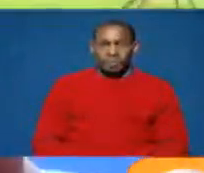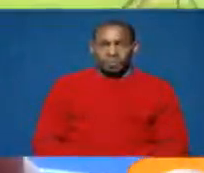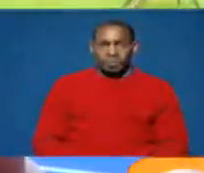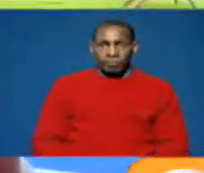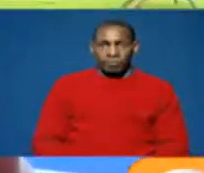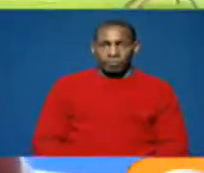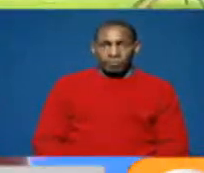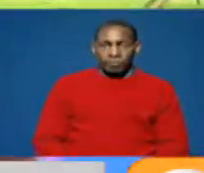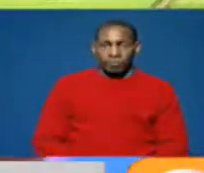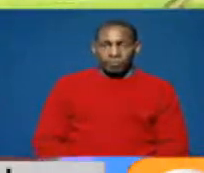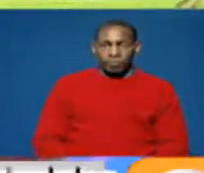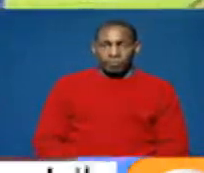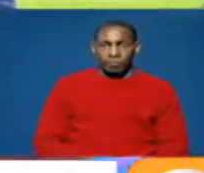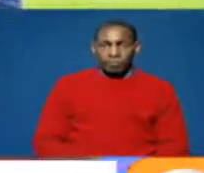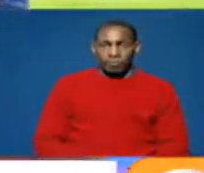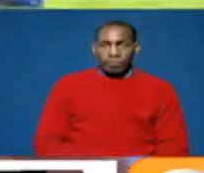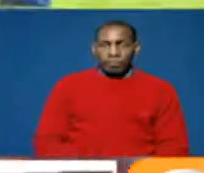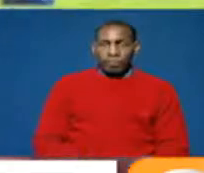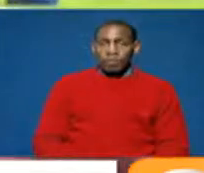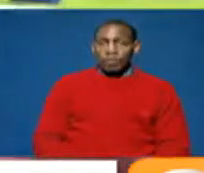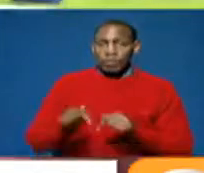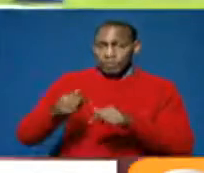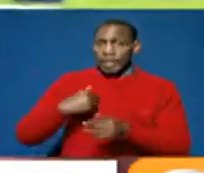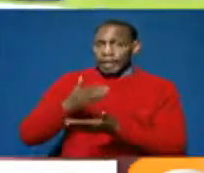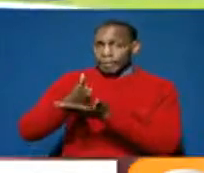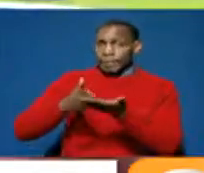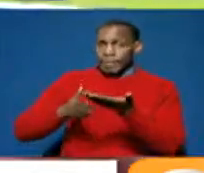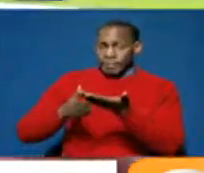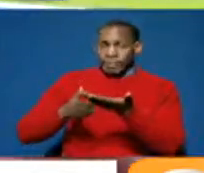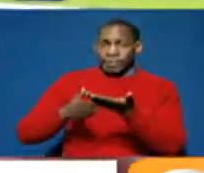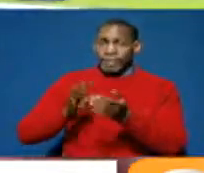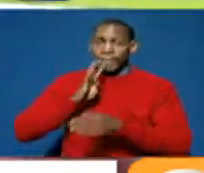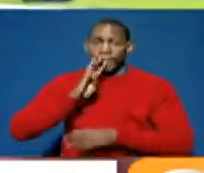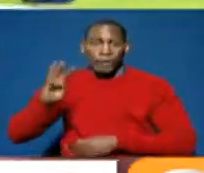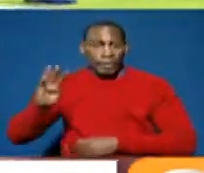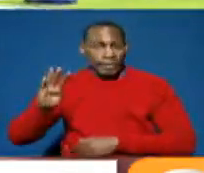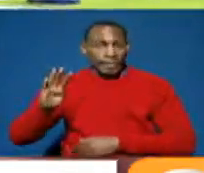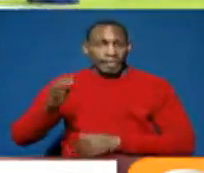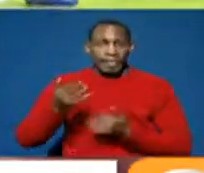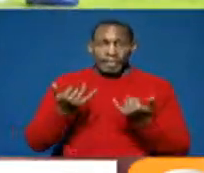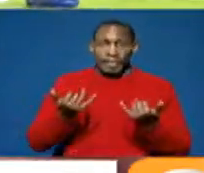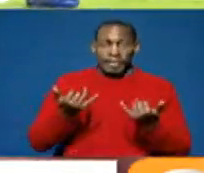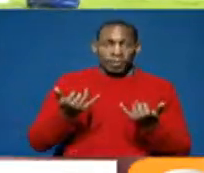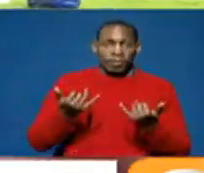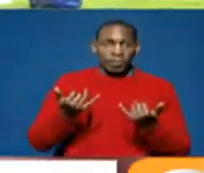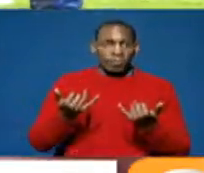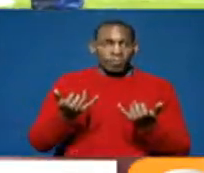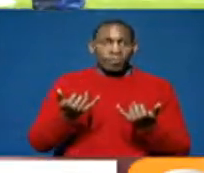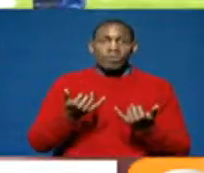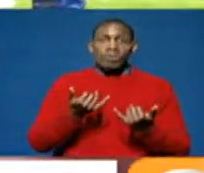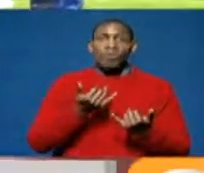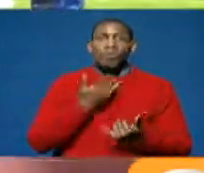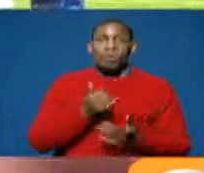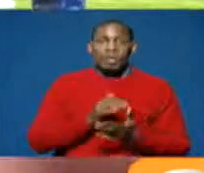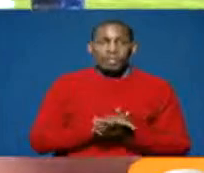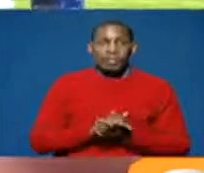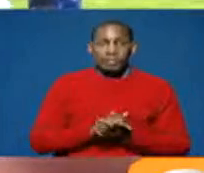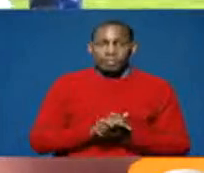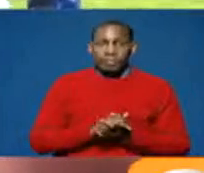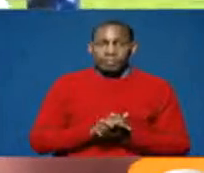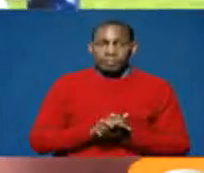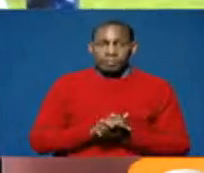Bado wajua tu mi leo niko na semis ya 400, so kwa tunataka tu minimize in just much